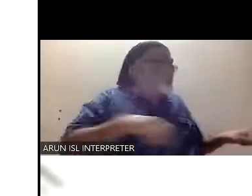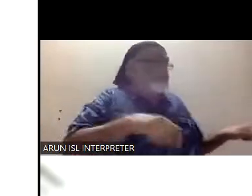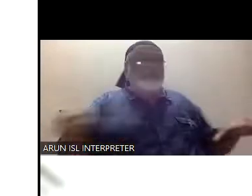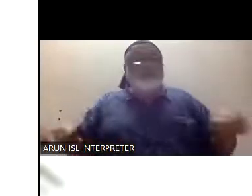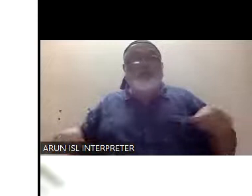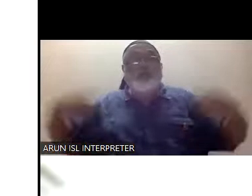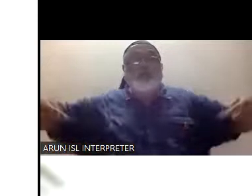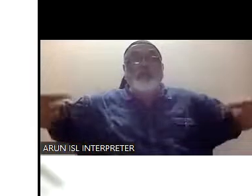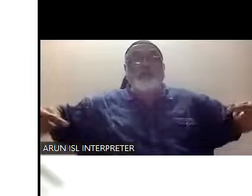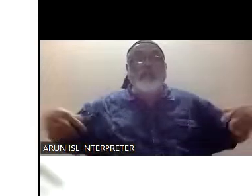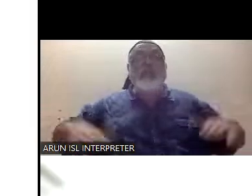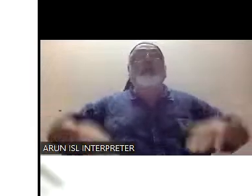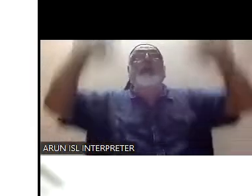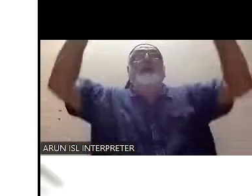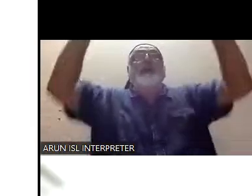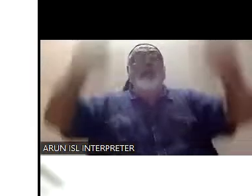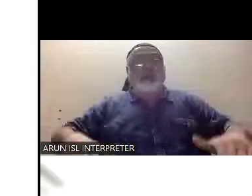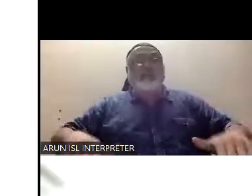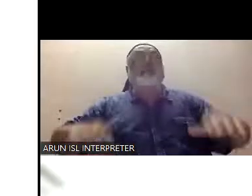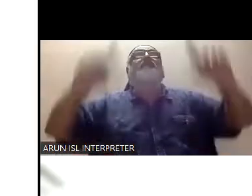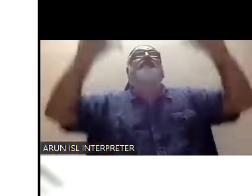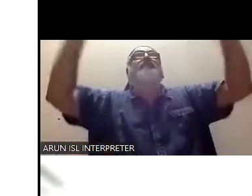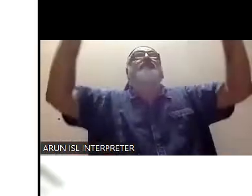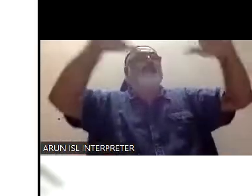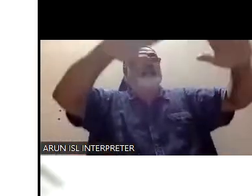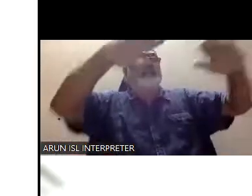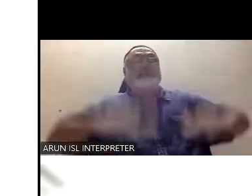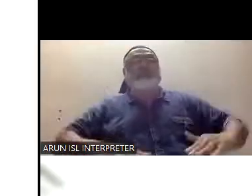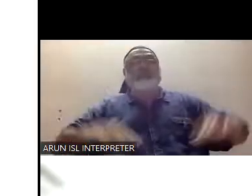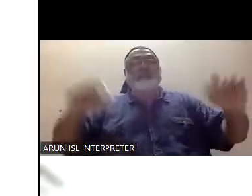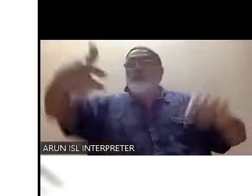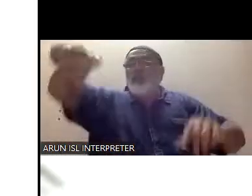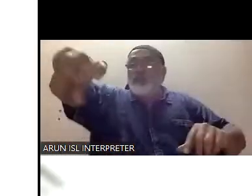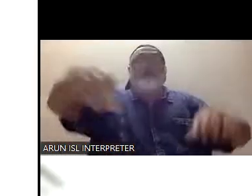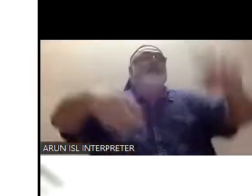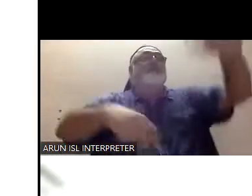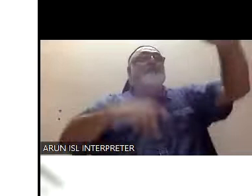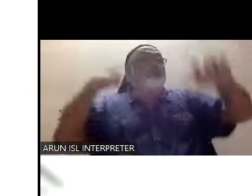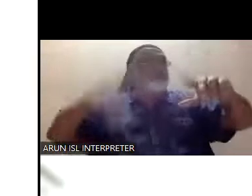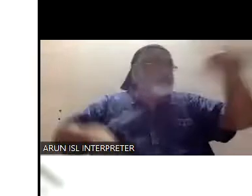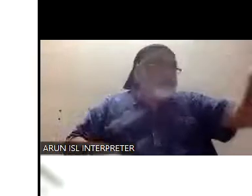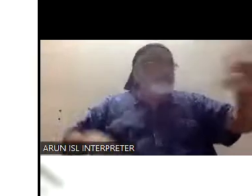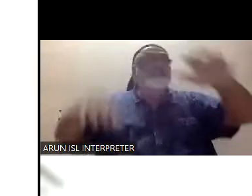What is the height of particular fixtures and fittings, so that somebody on a wheelchair or somebody with